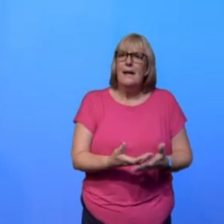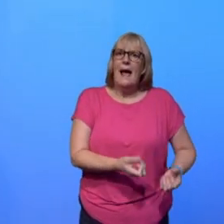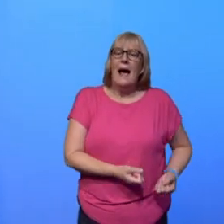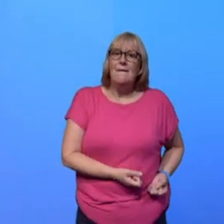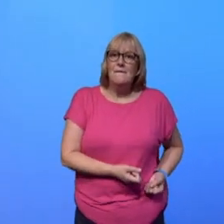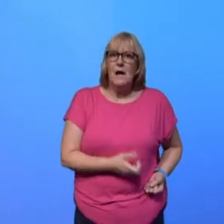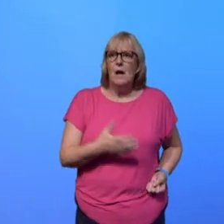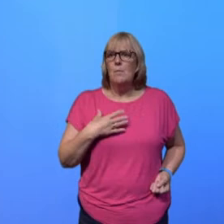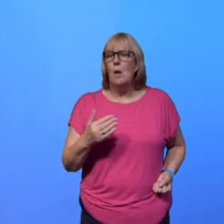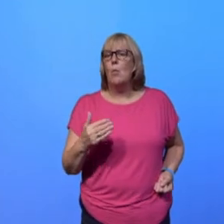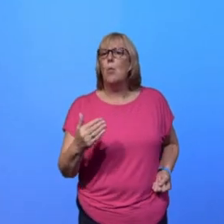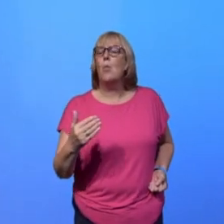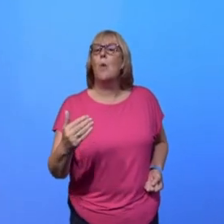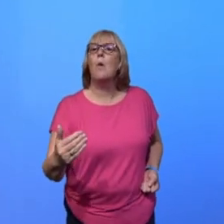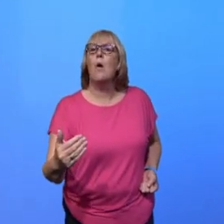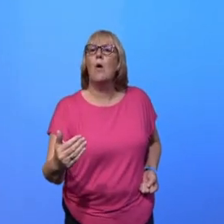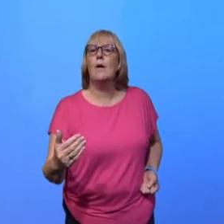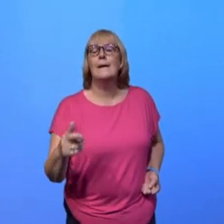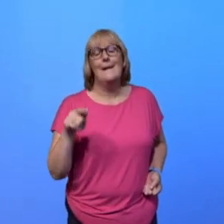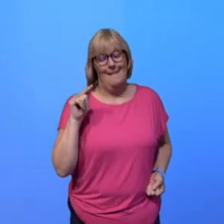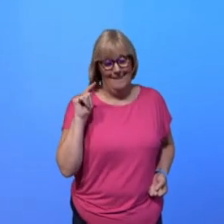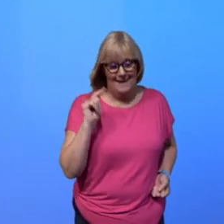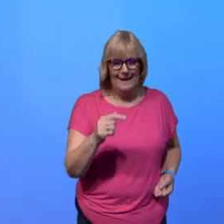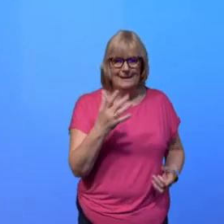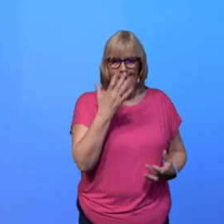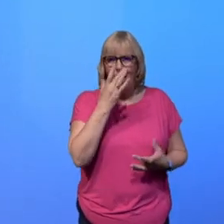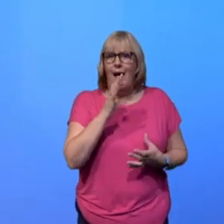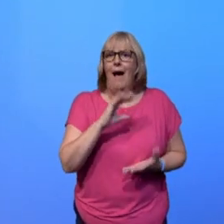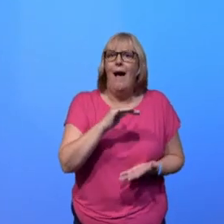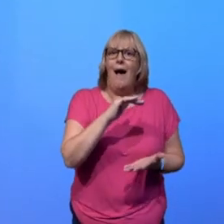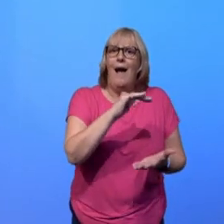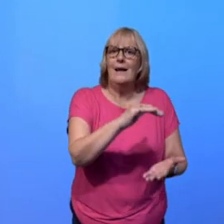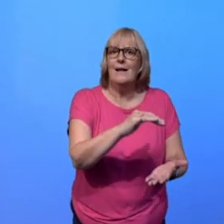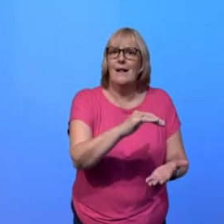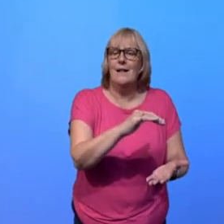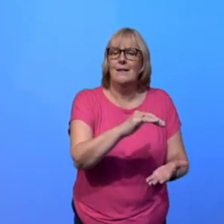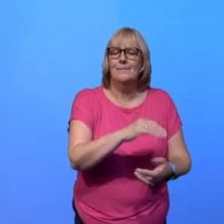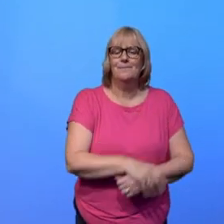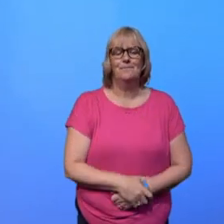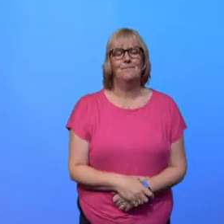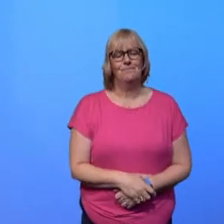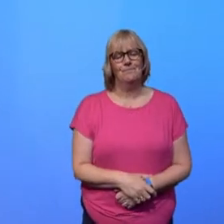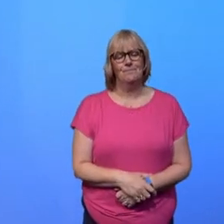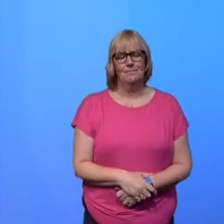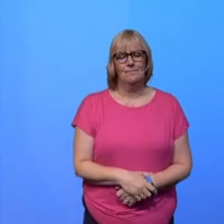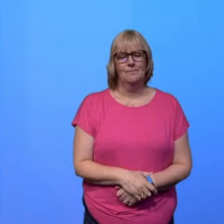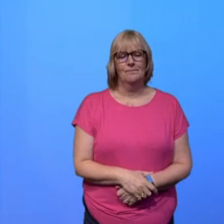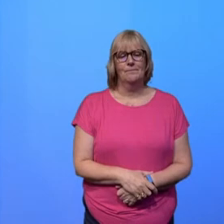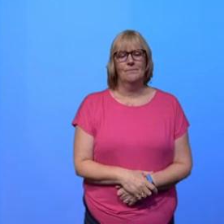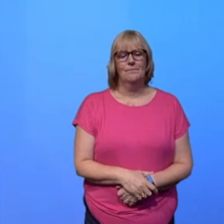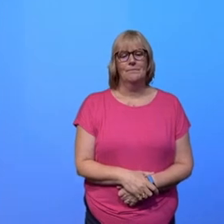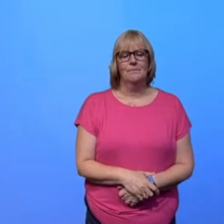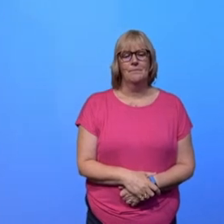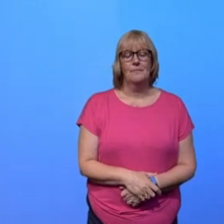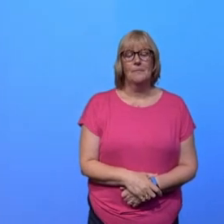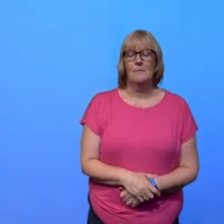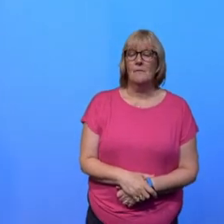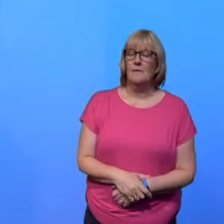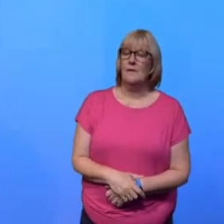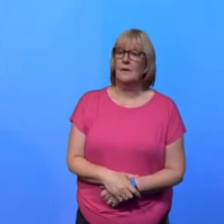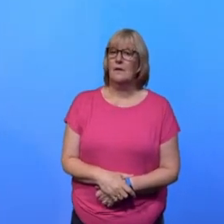pierced themselves. Just a little bit more. That idol. And then, as we close, how do you get out of a situation in which you